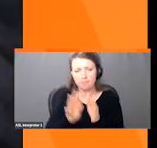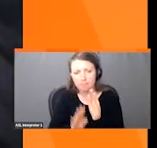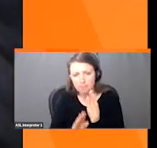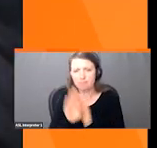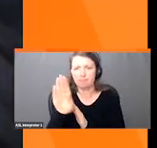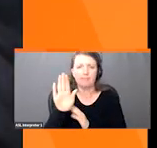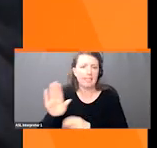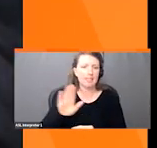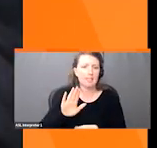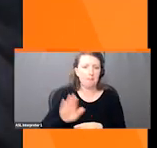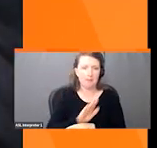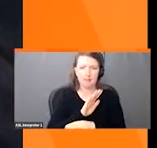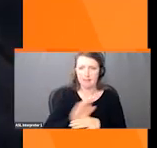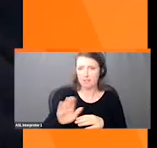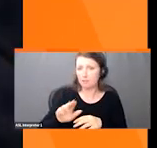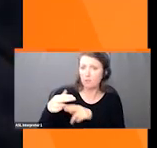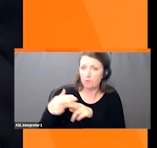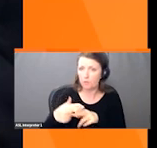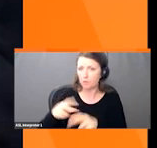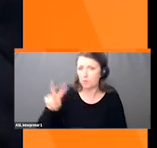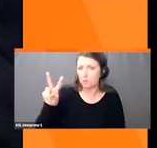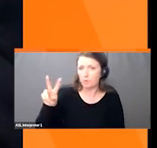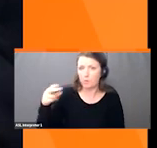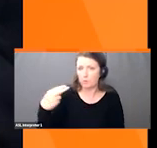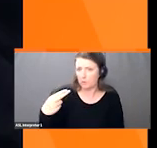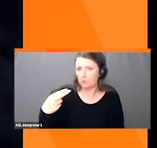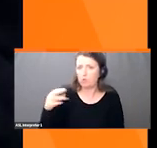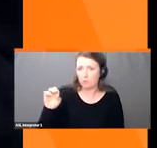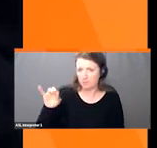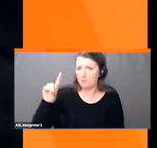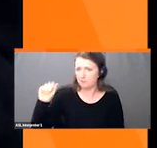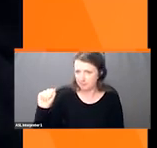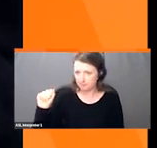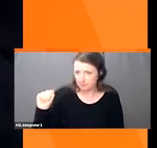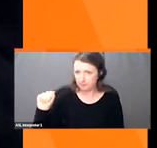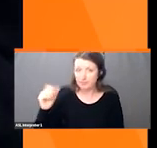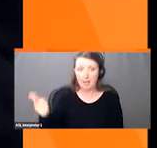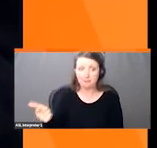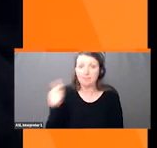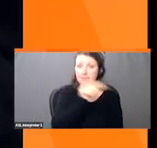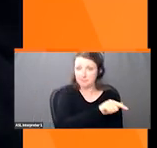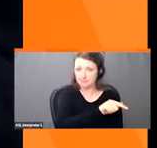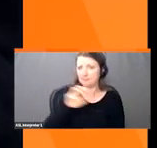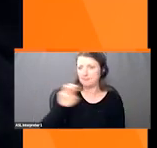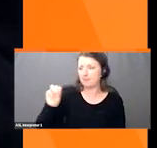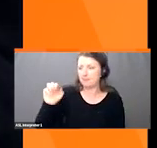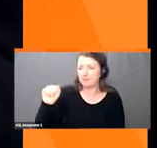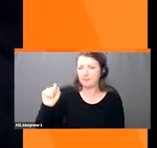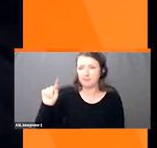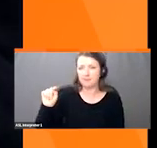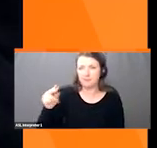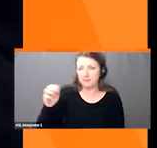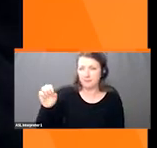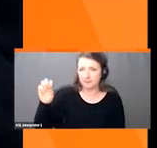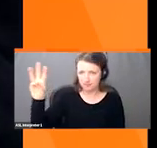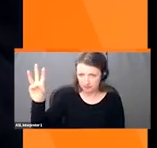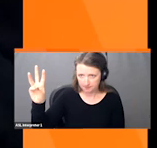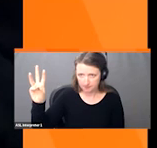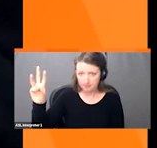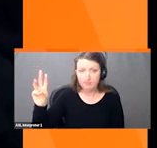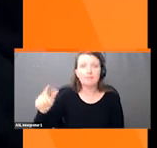you for the absolutely awesome introduction. I'm going to do a little bit of housekeeping